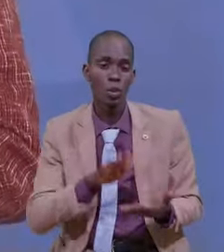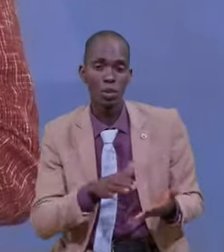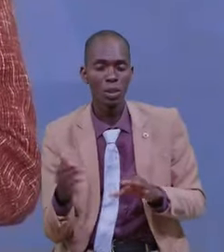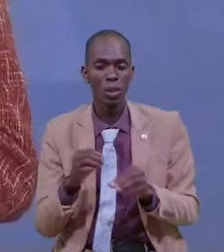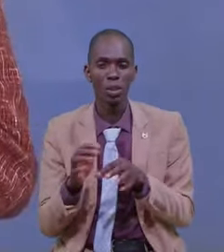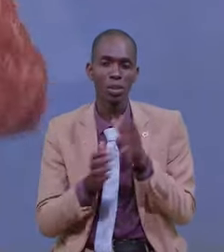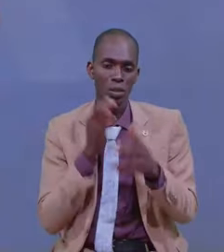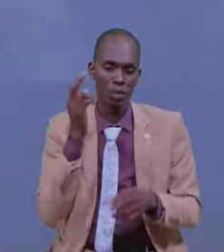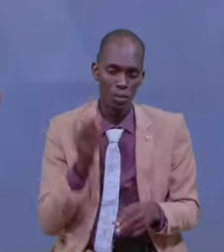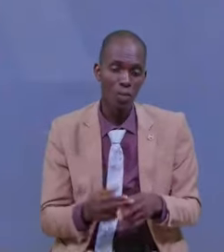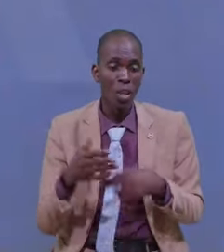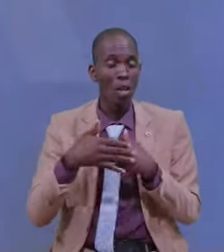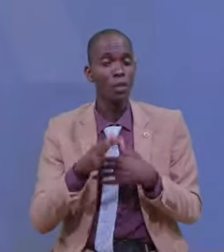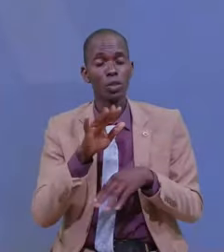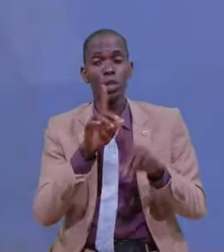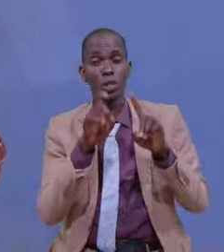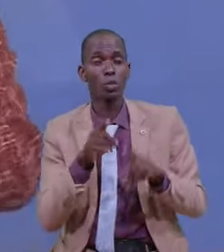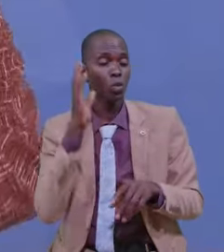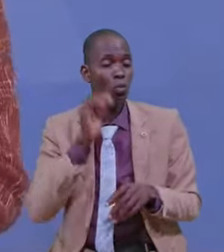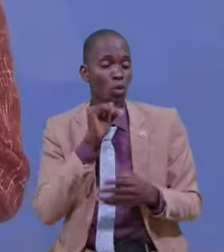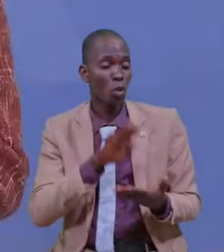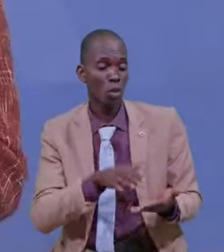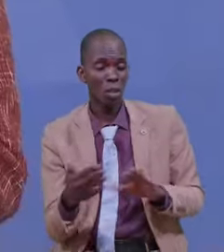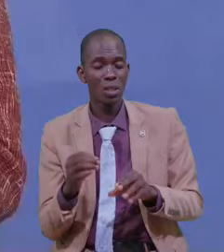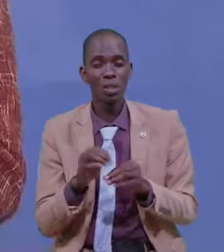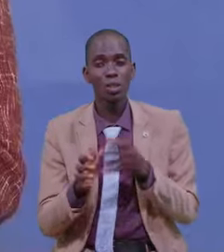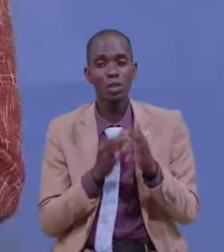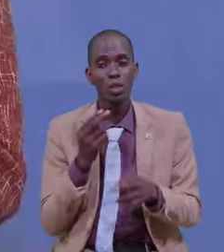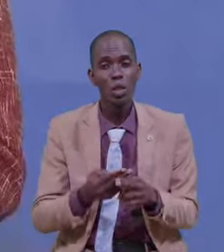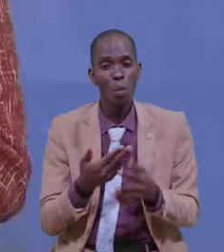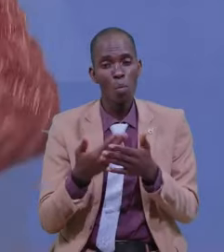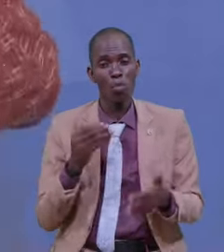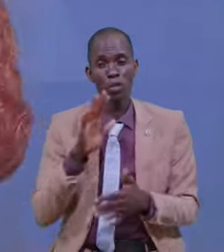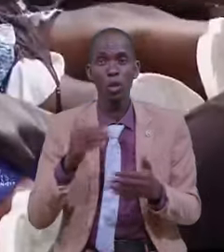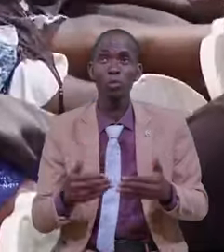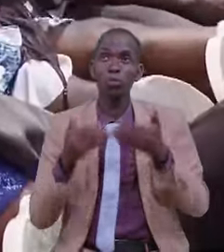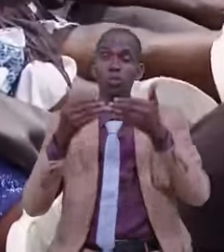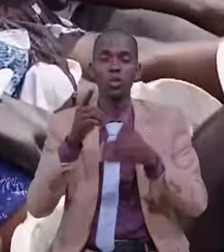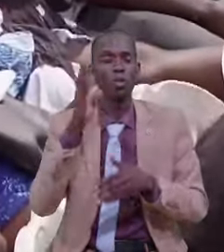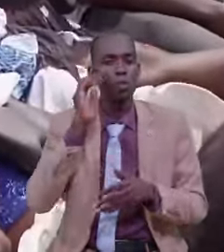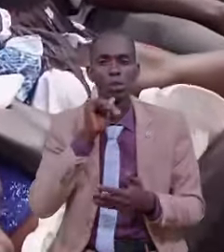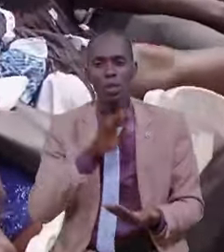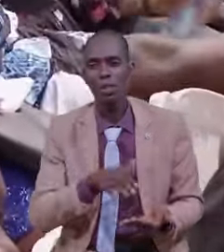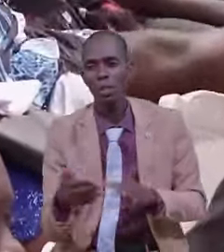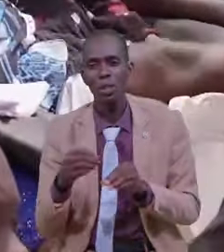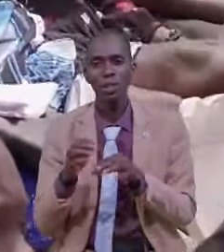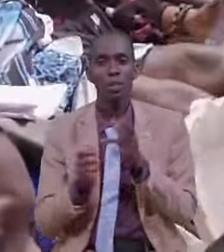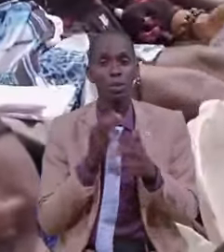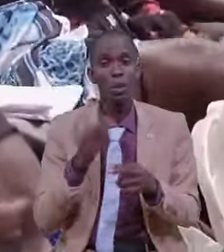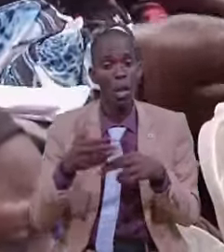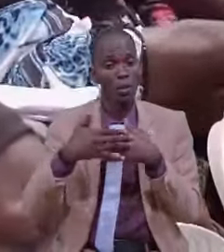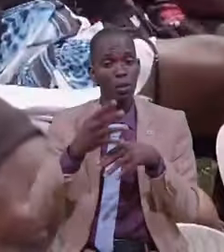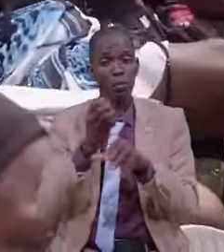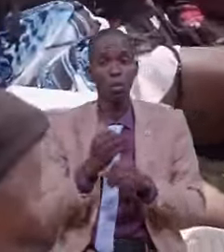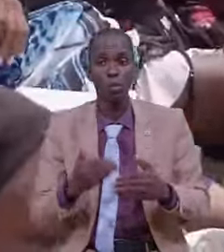not die. Before that promotion, you will not die. After that promotion, you will